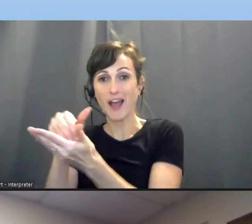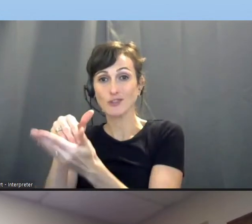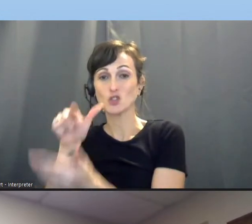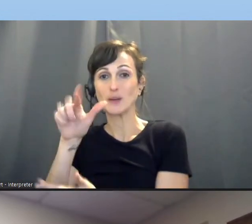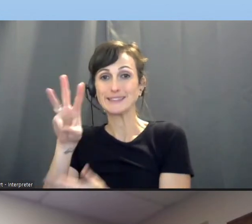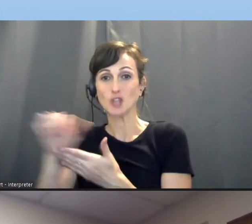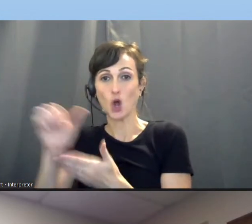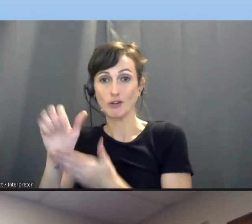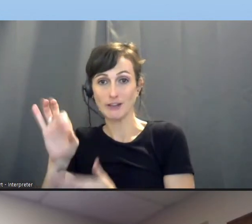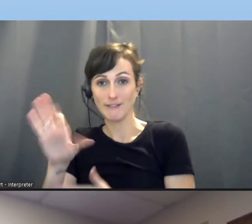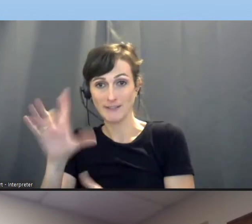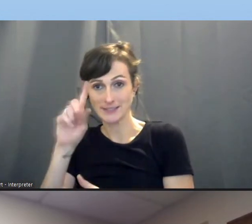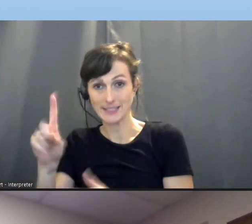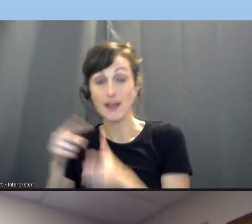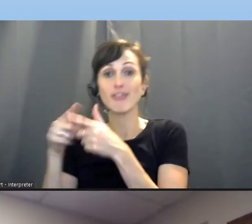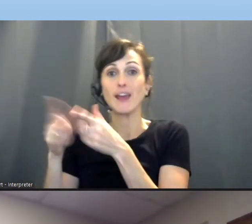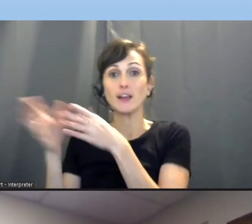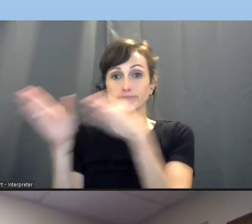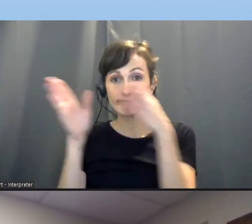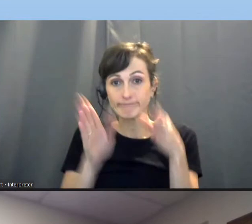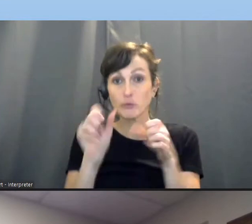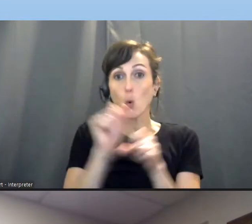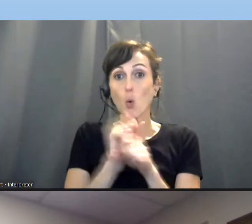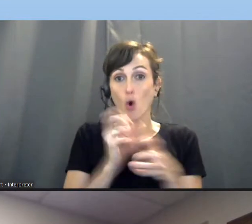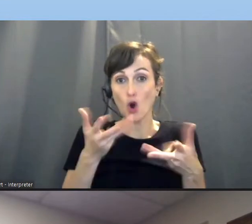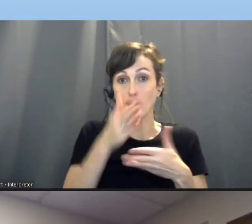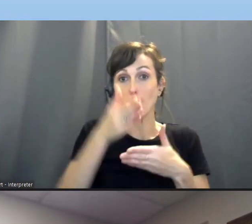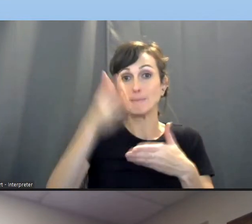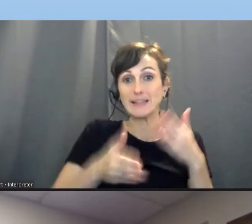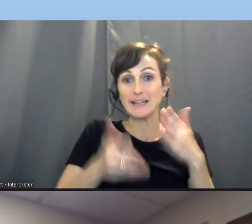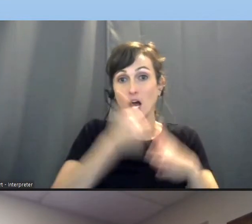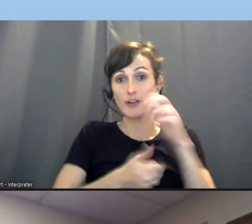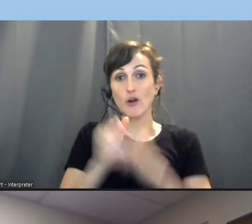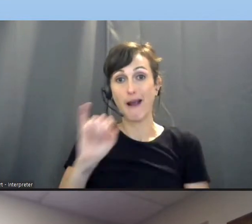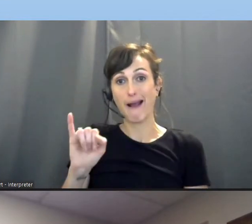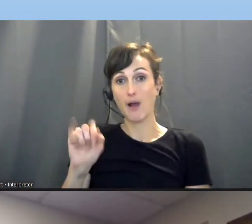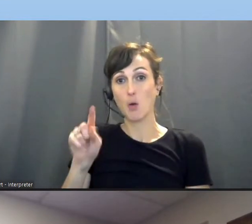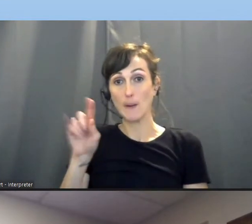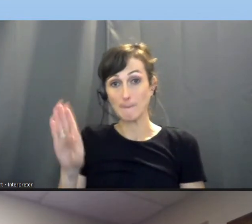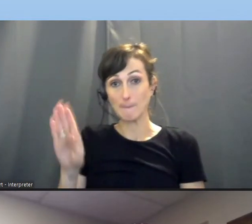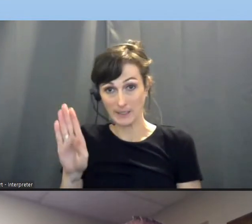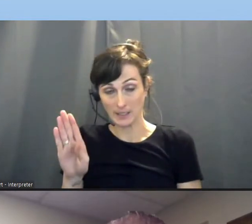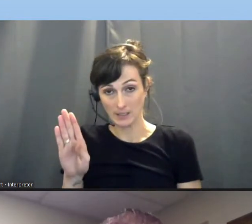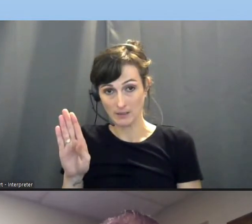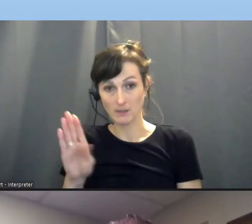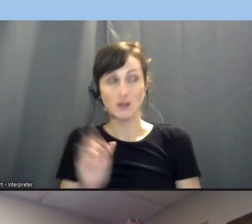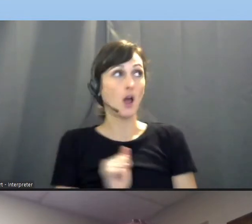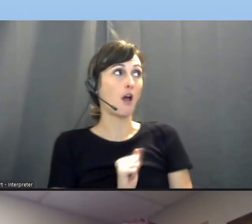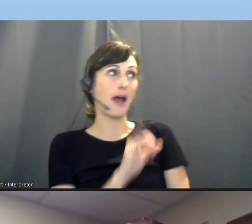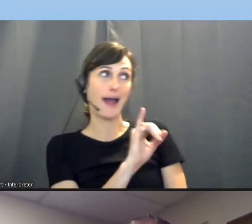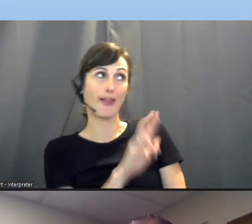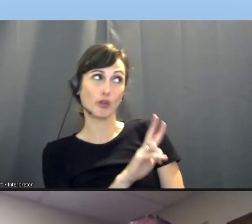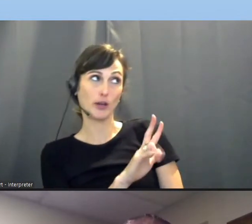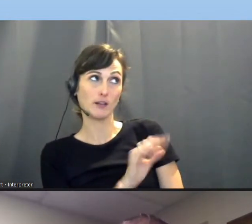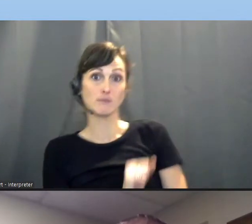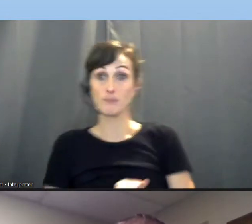$17,026.95, and then the work completed under I-1B. I-3,